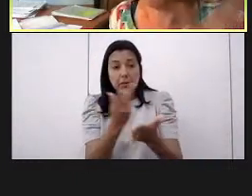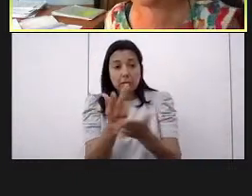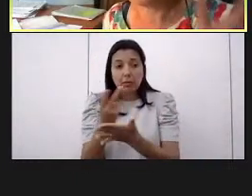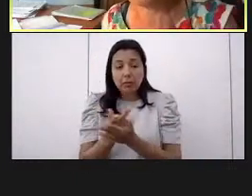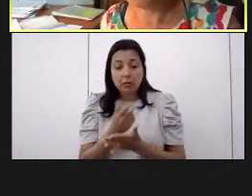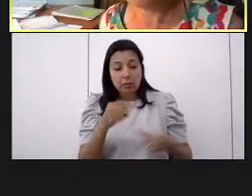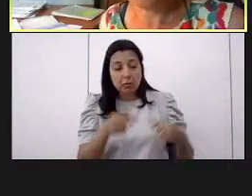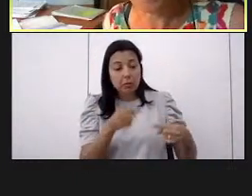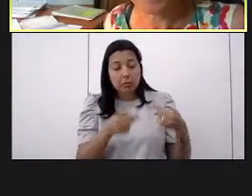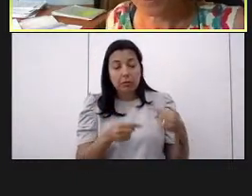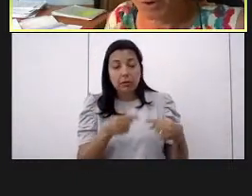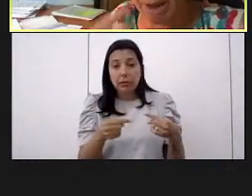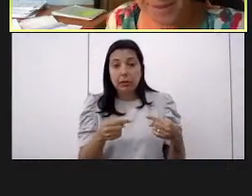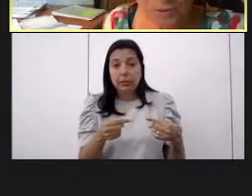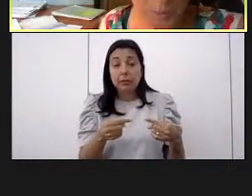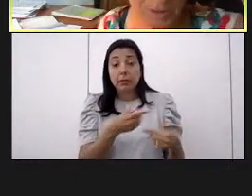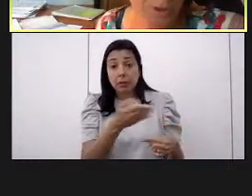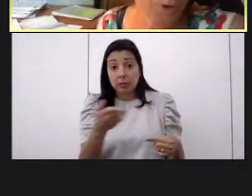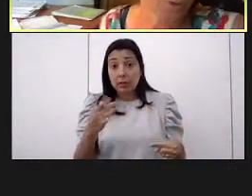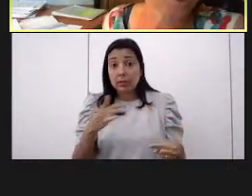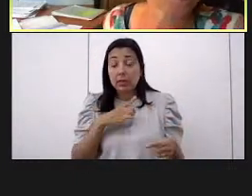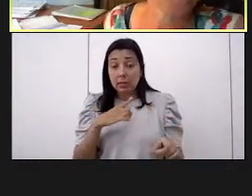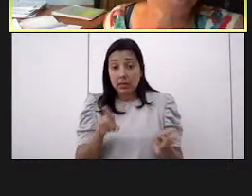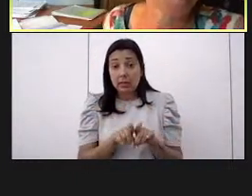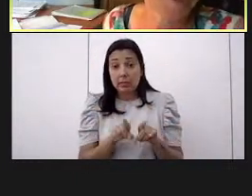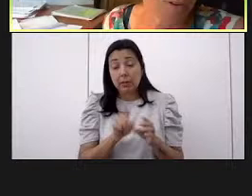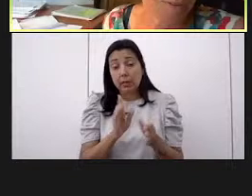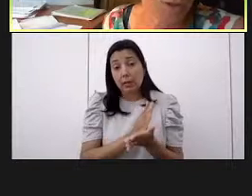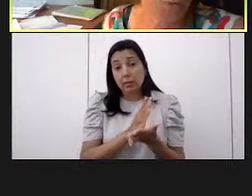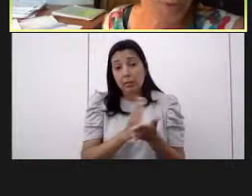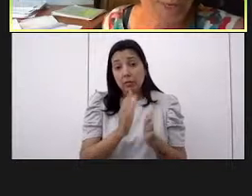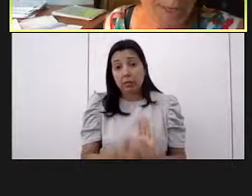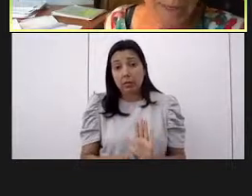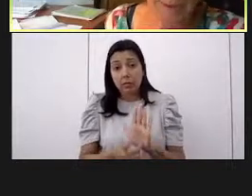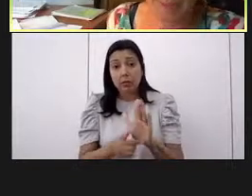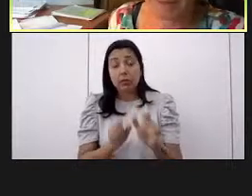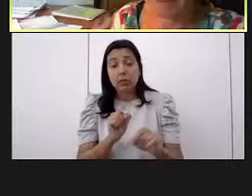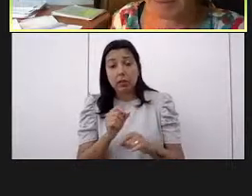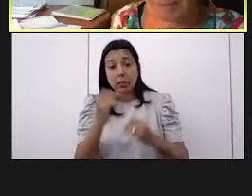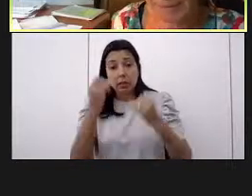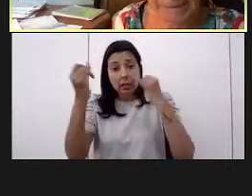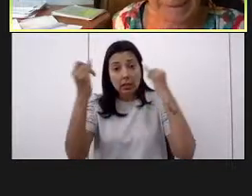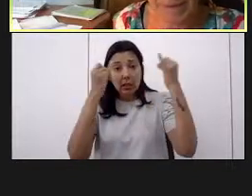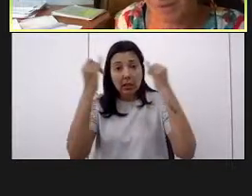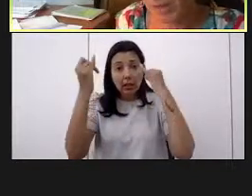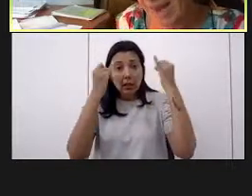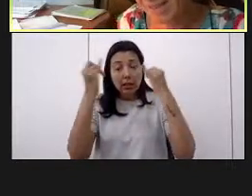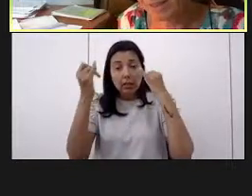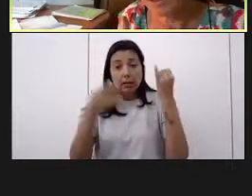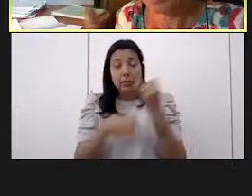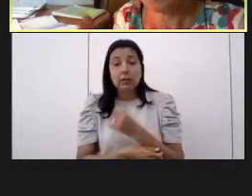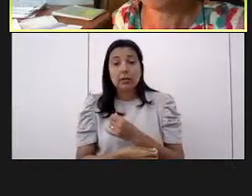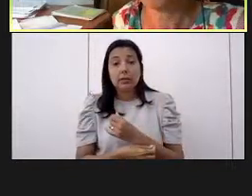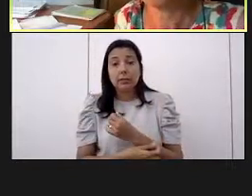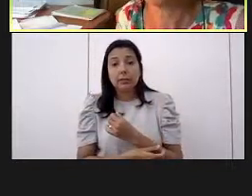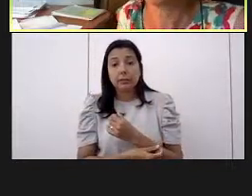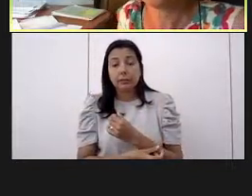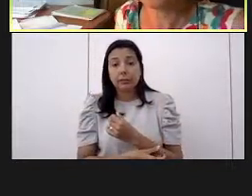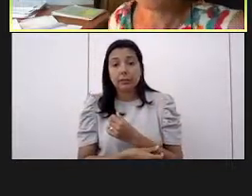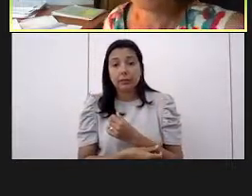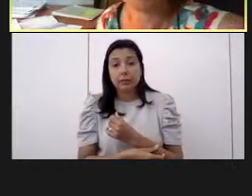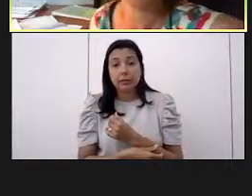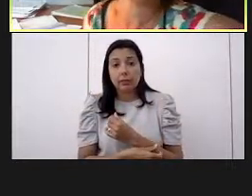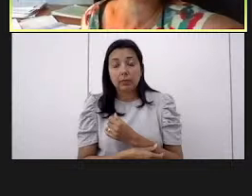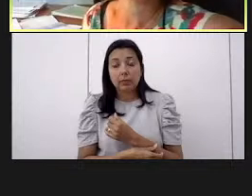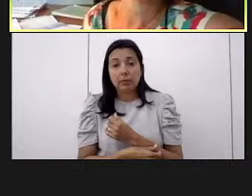let's say some fights among ideas, which goes through peer reviewing, and the ideas come to